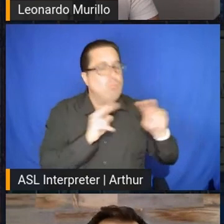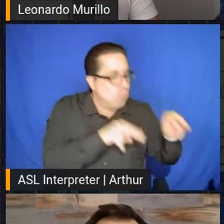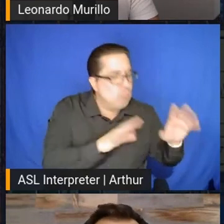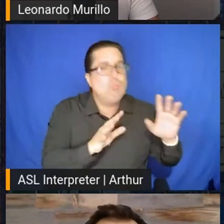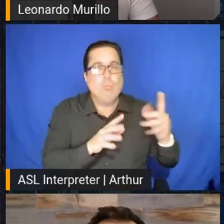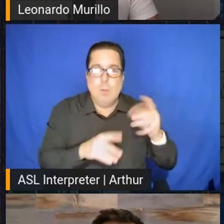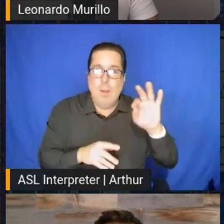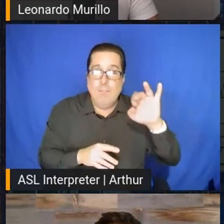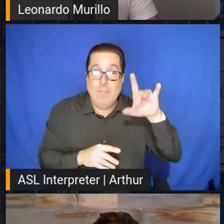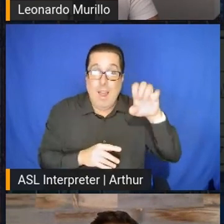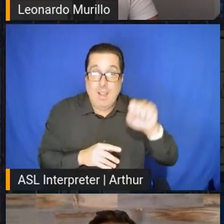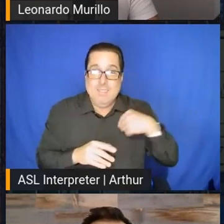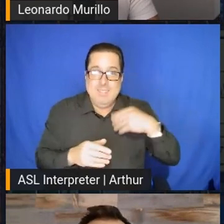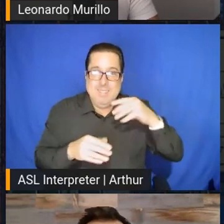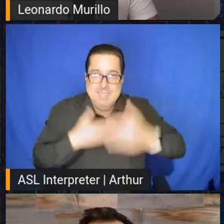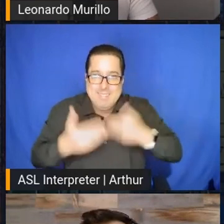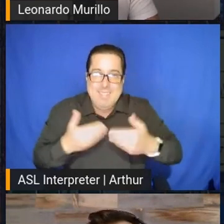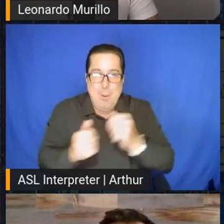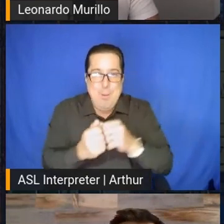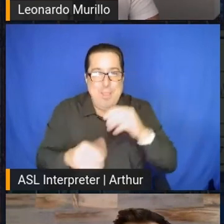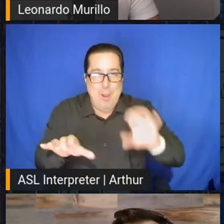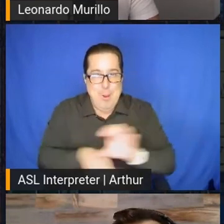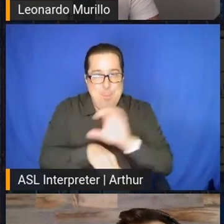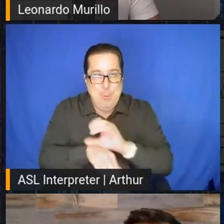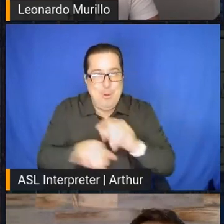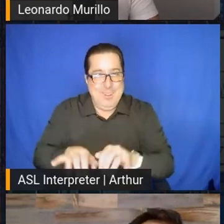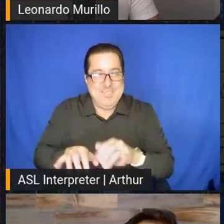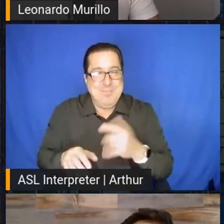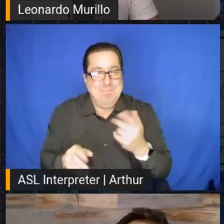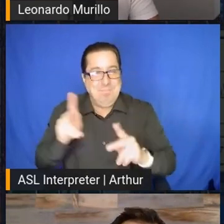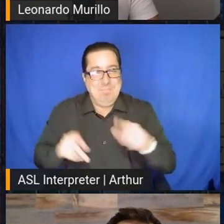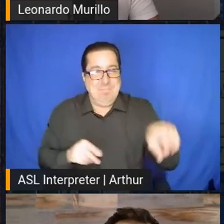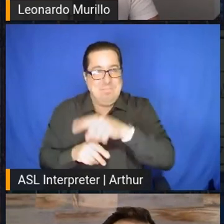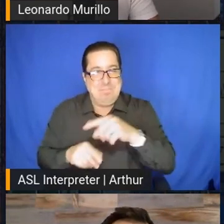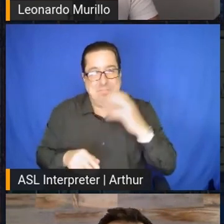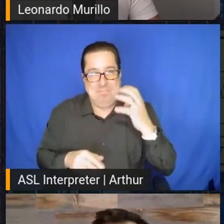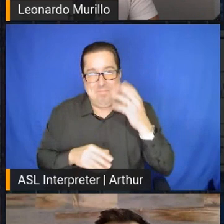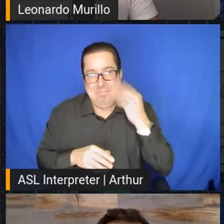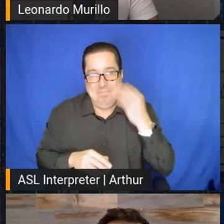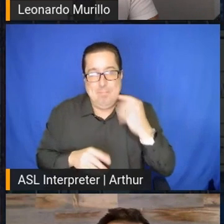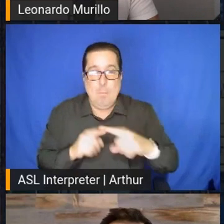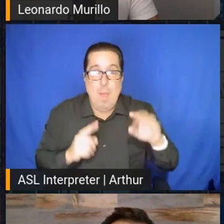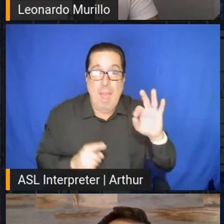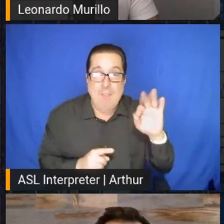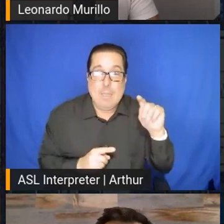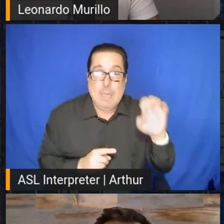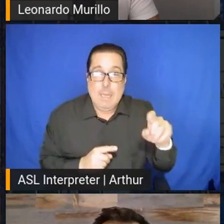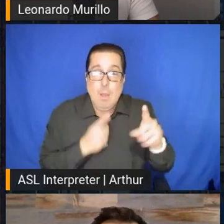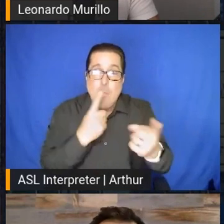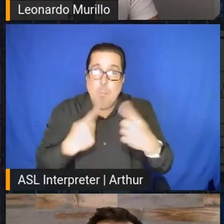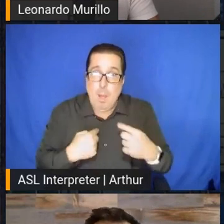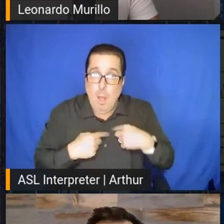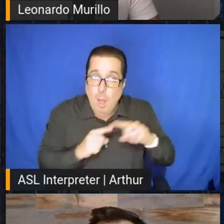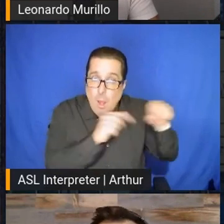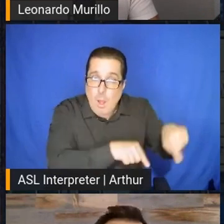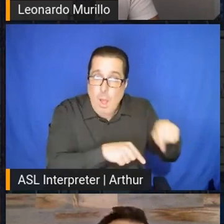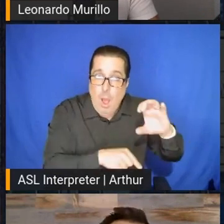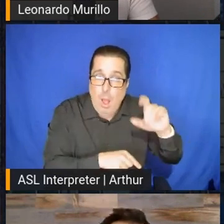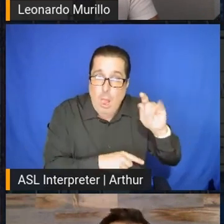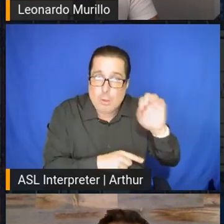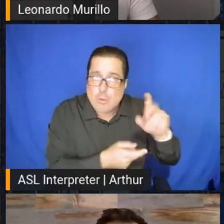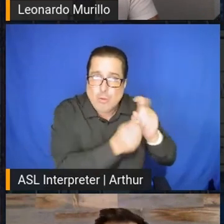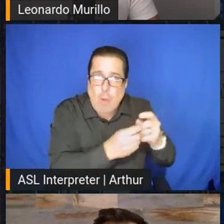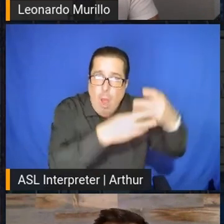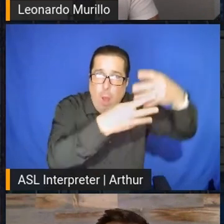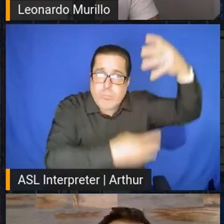something we're really good at, is like we understand files. But like if you told me to go look at etcd and like try to figure out what's going on with the cluster and what changed, like no way,